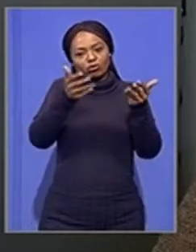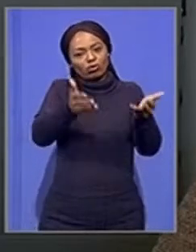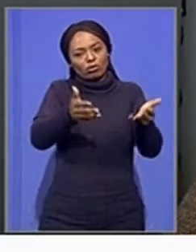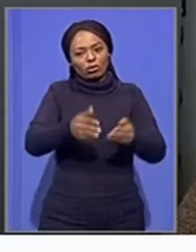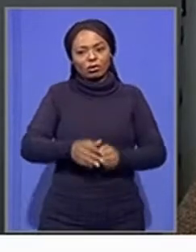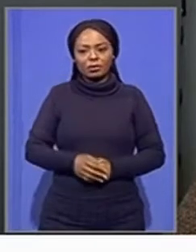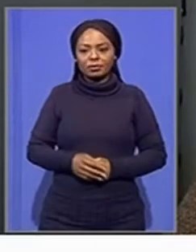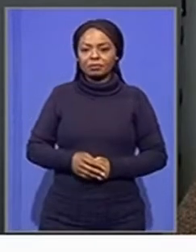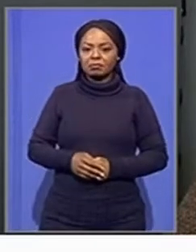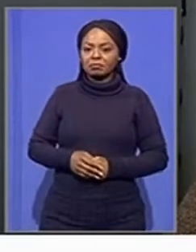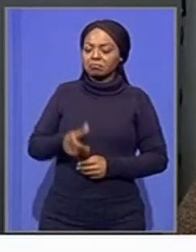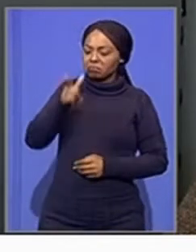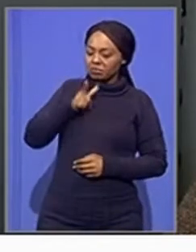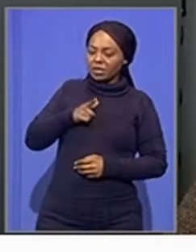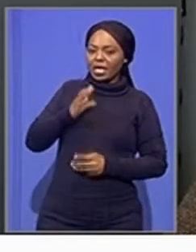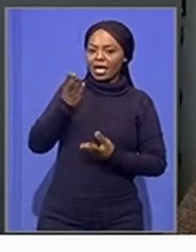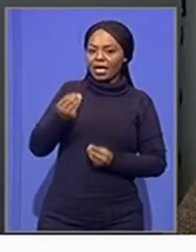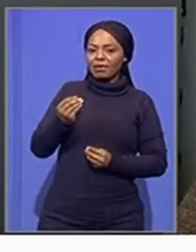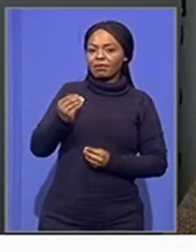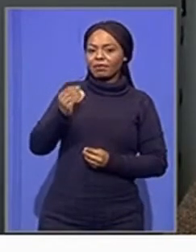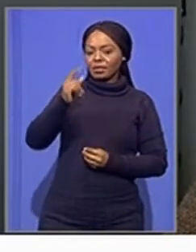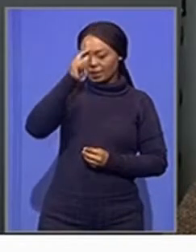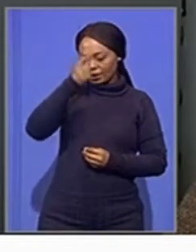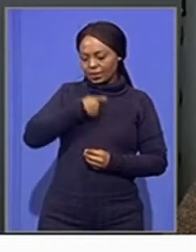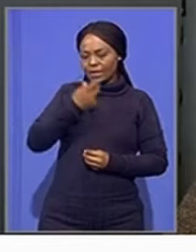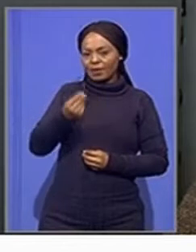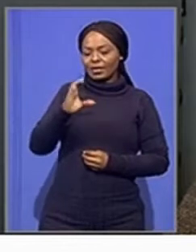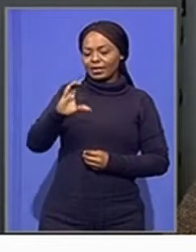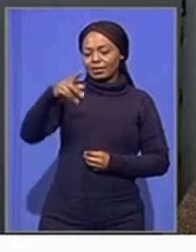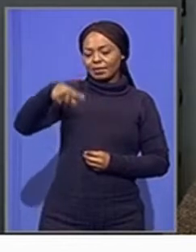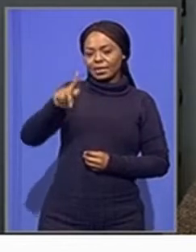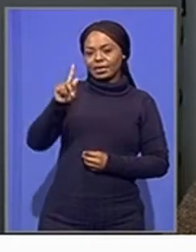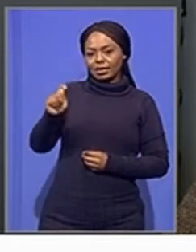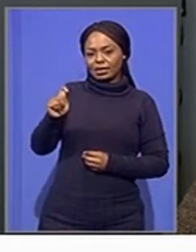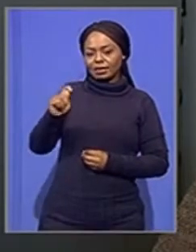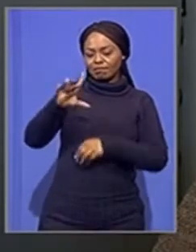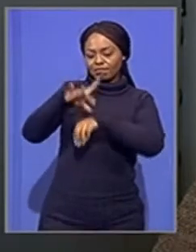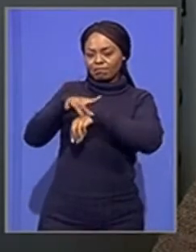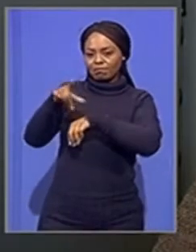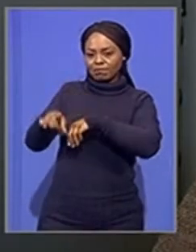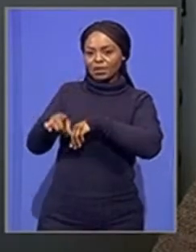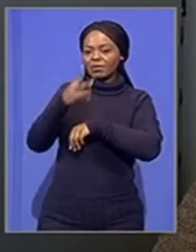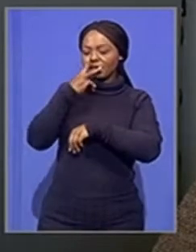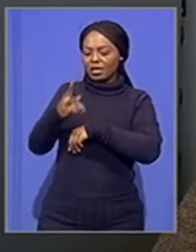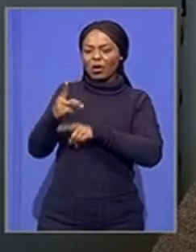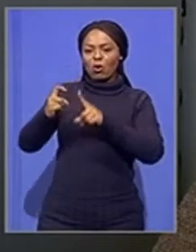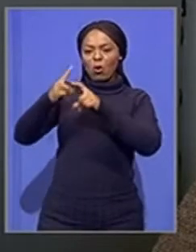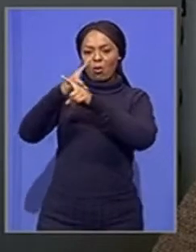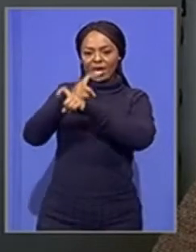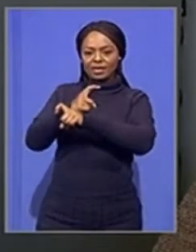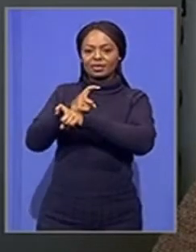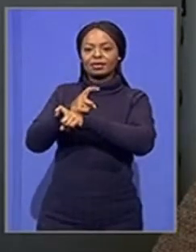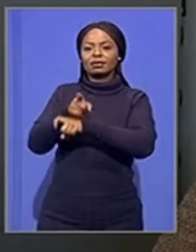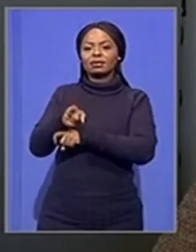diagnosis to say he has CPT, I discovered that it is a very complex condition to treat and there is